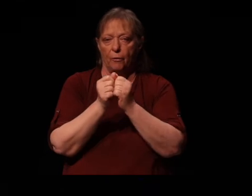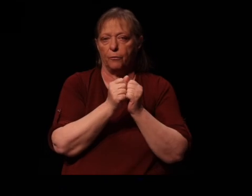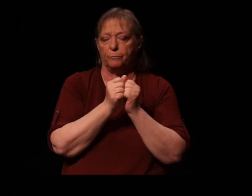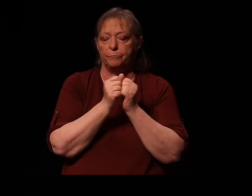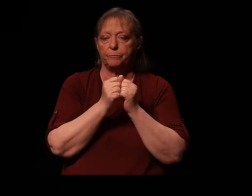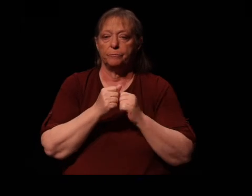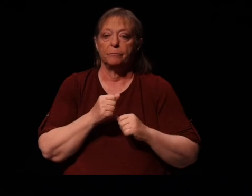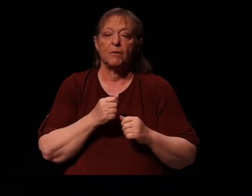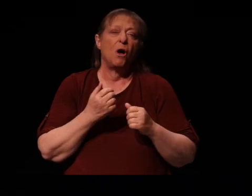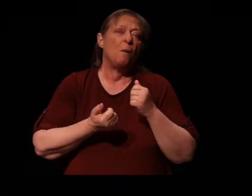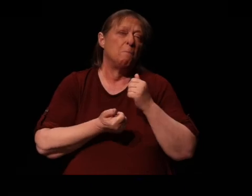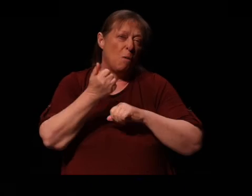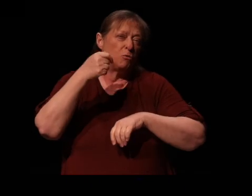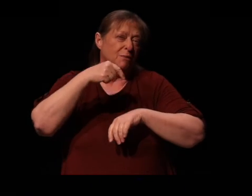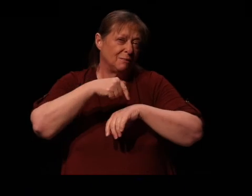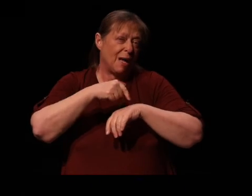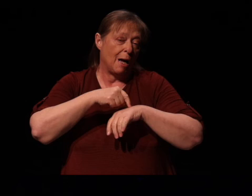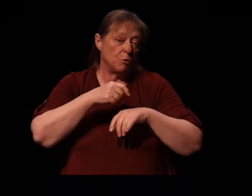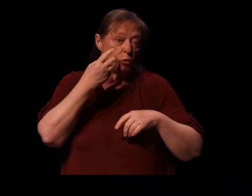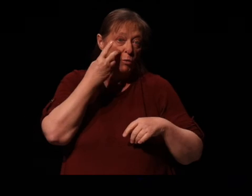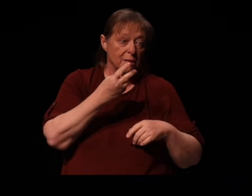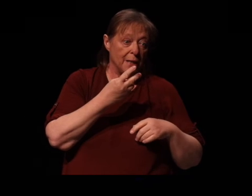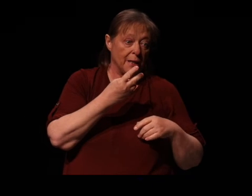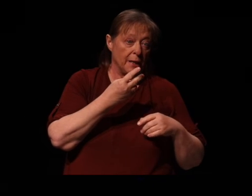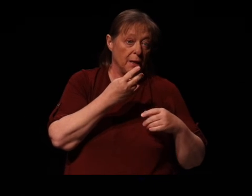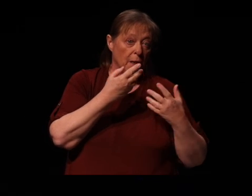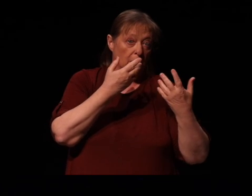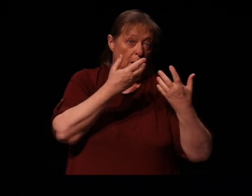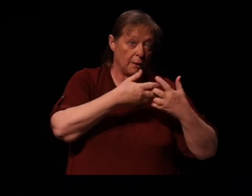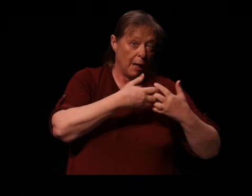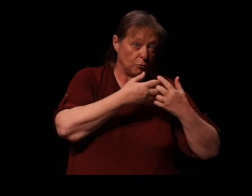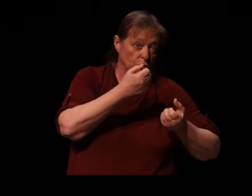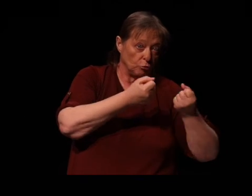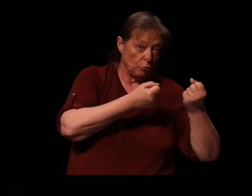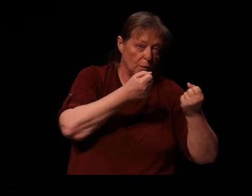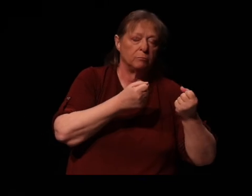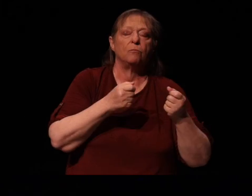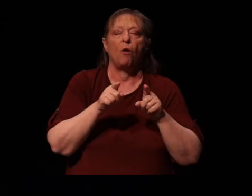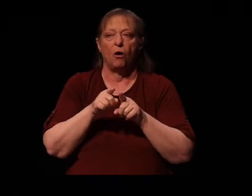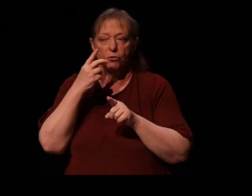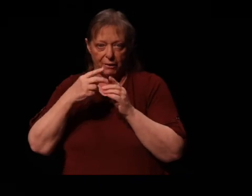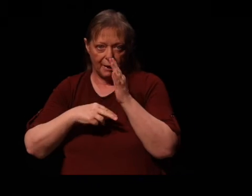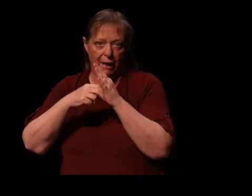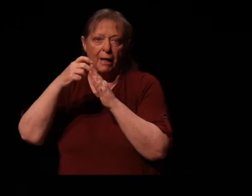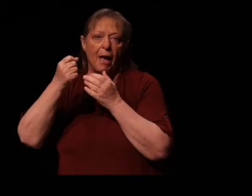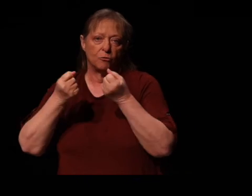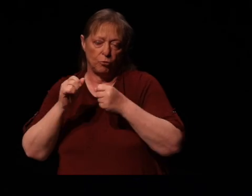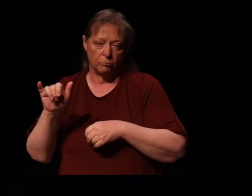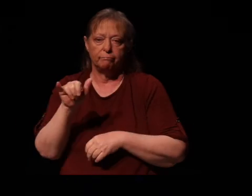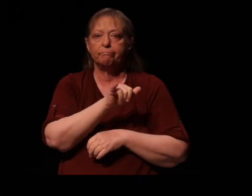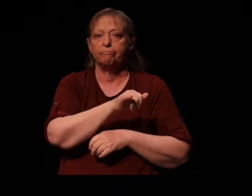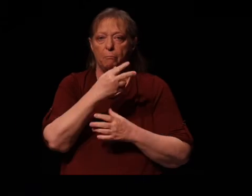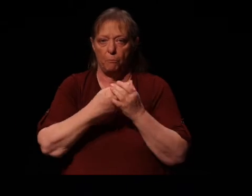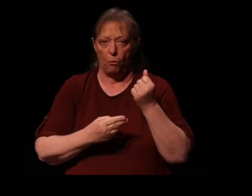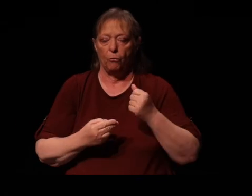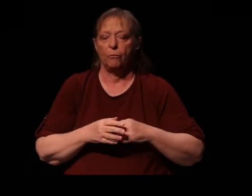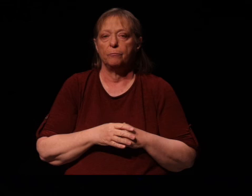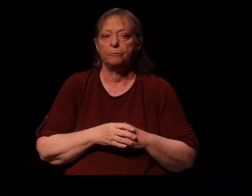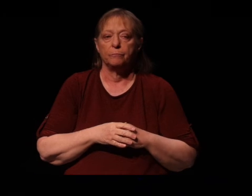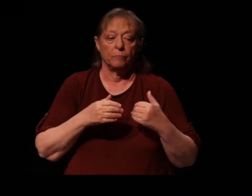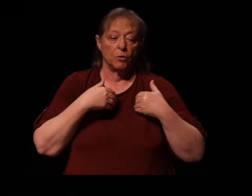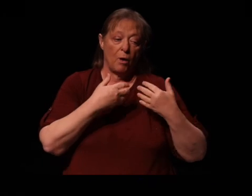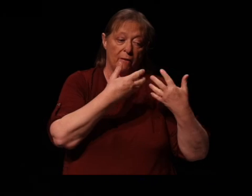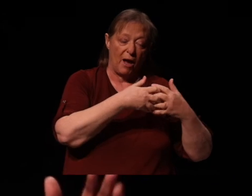in coordination with each other, and typically when you see one going to a fire, you'll usually see a ladder truck